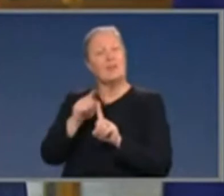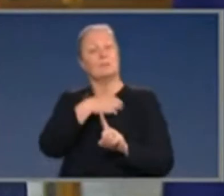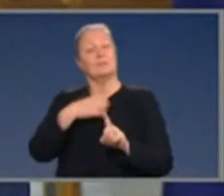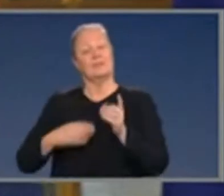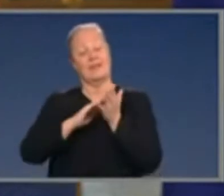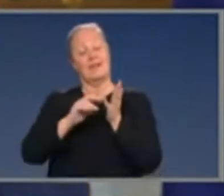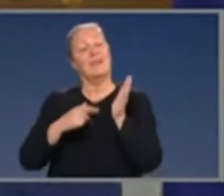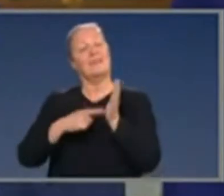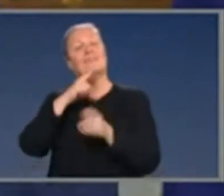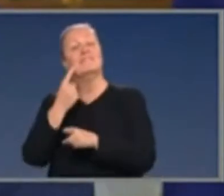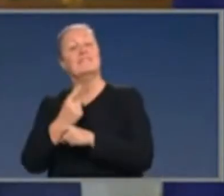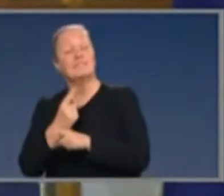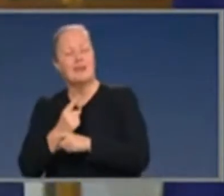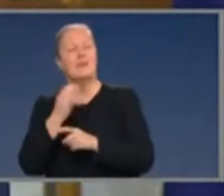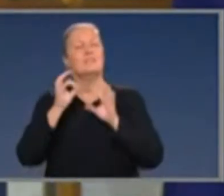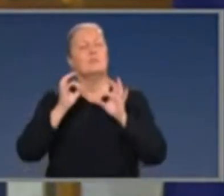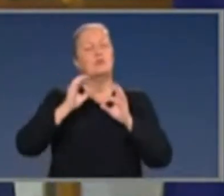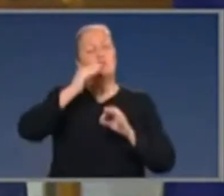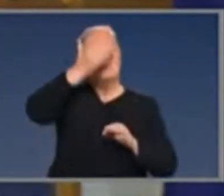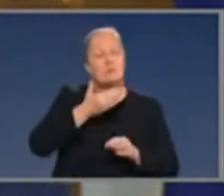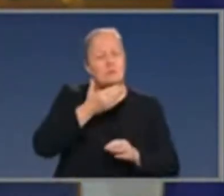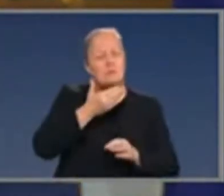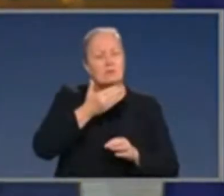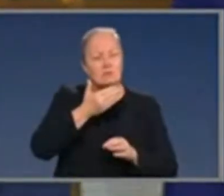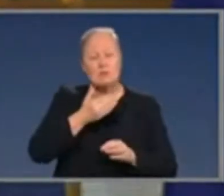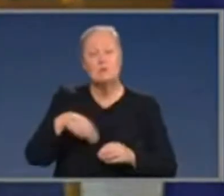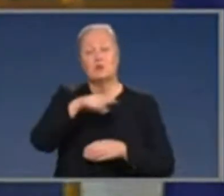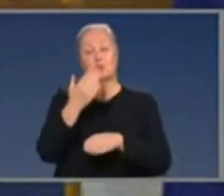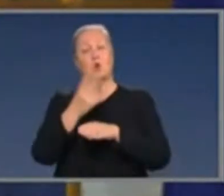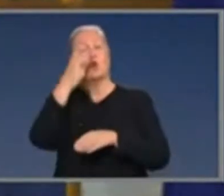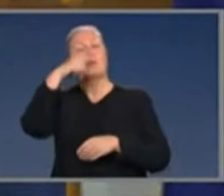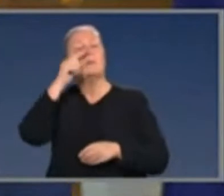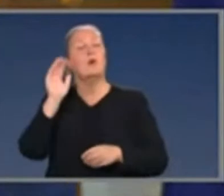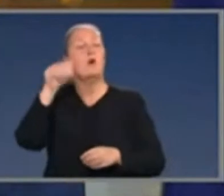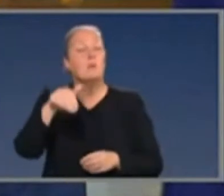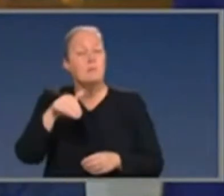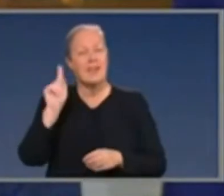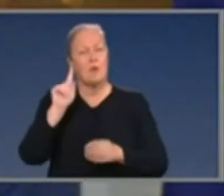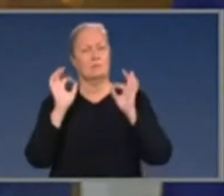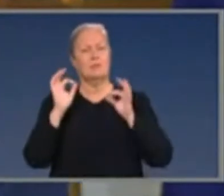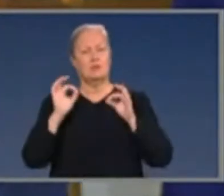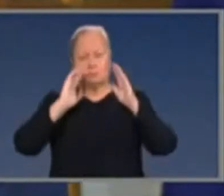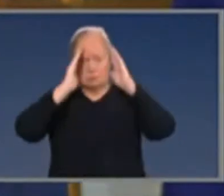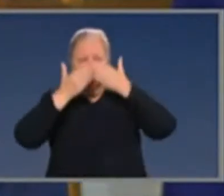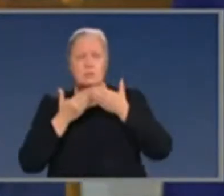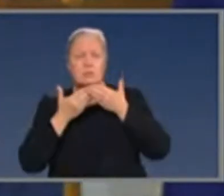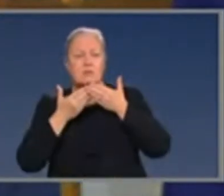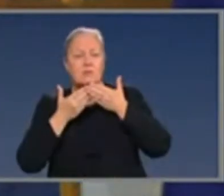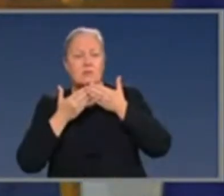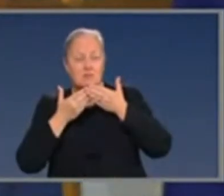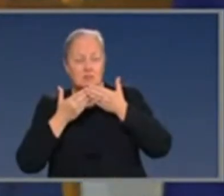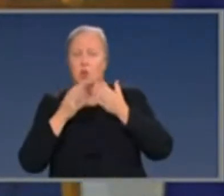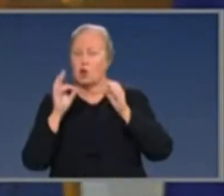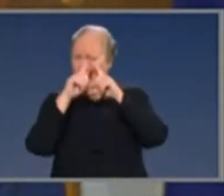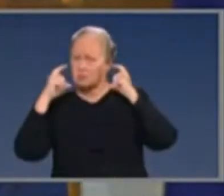also deploying face shields. Staff in residential aged care facilities are now wearing masks routinely, but if we can put face shields